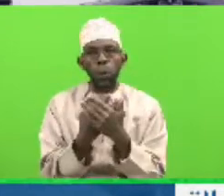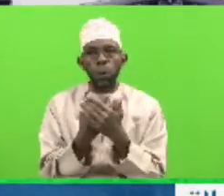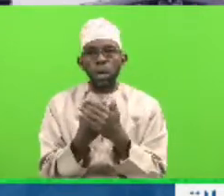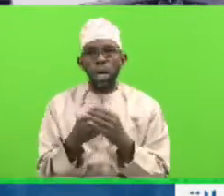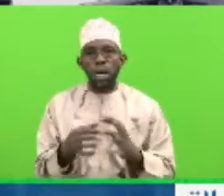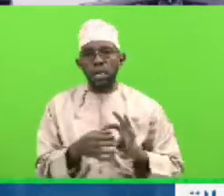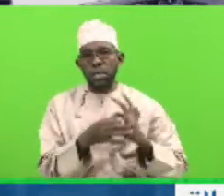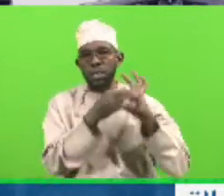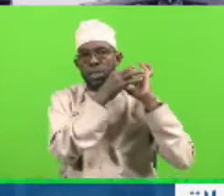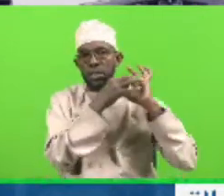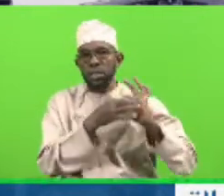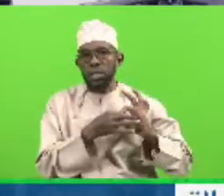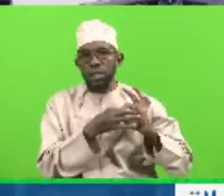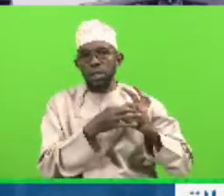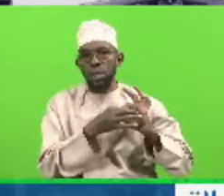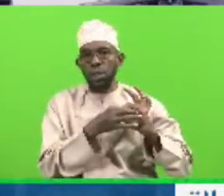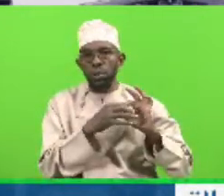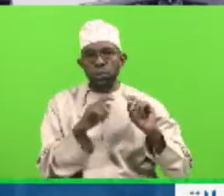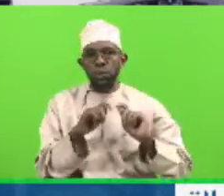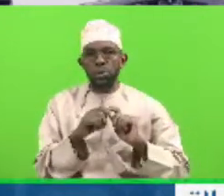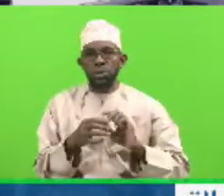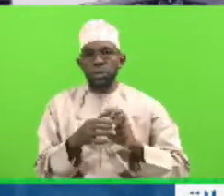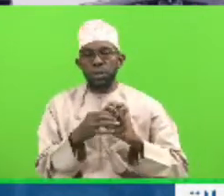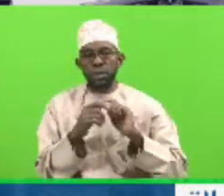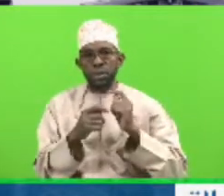cultures, by all traditions.